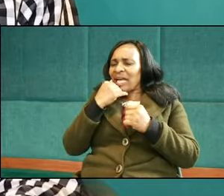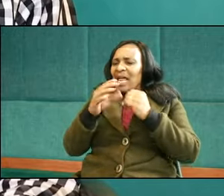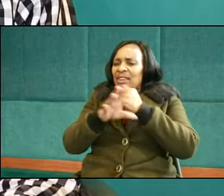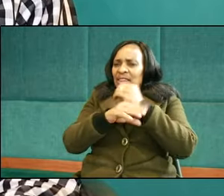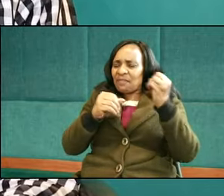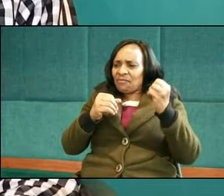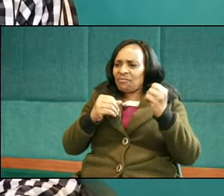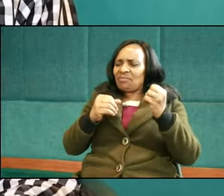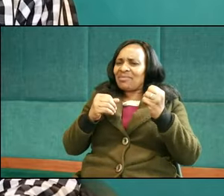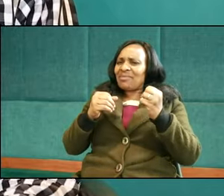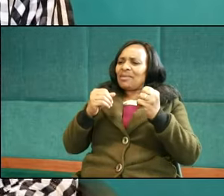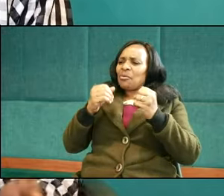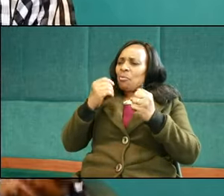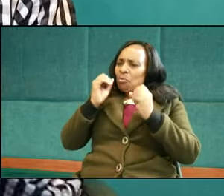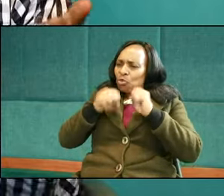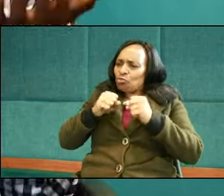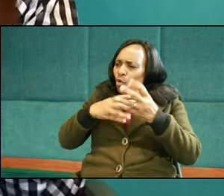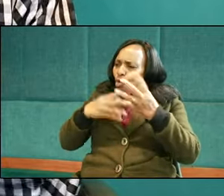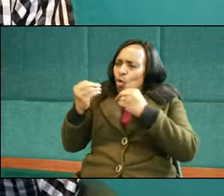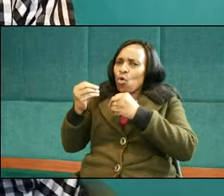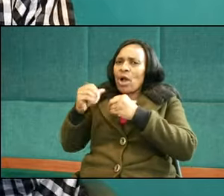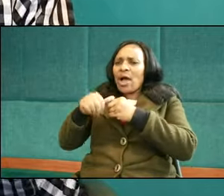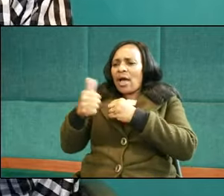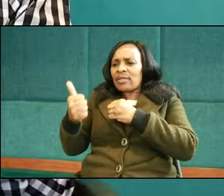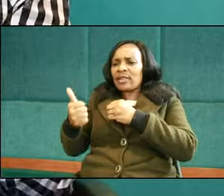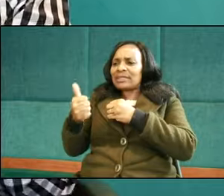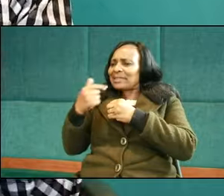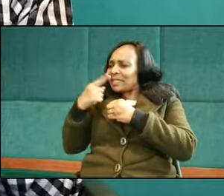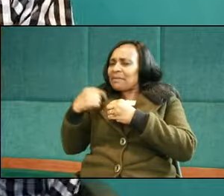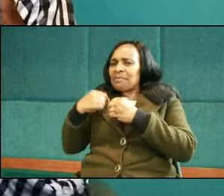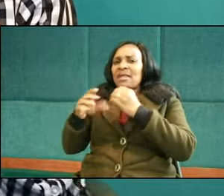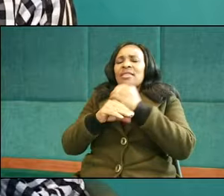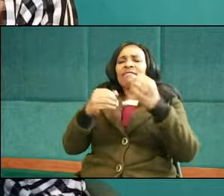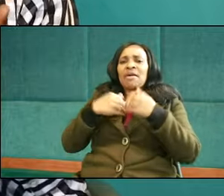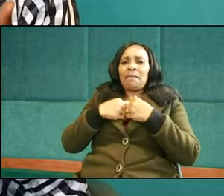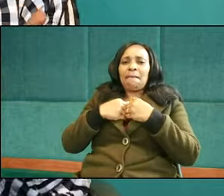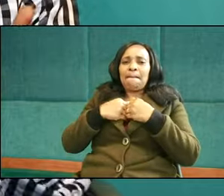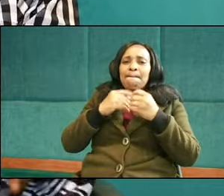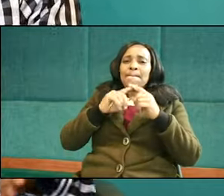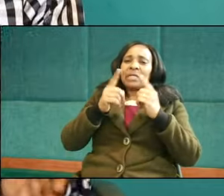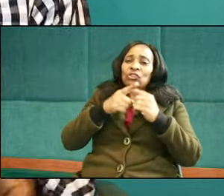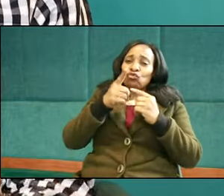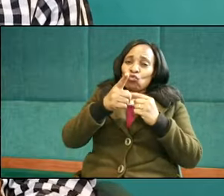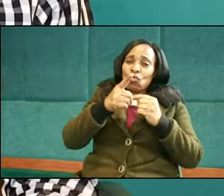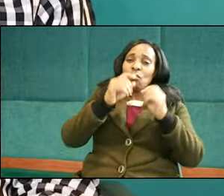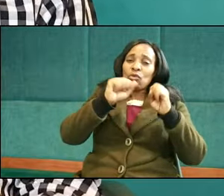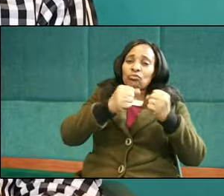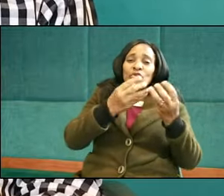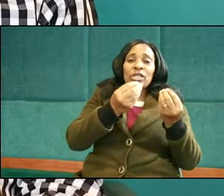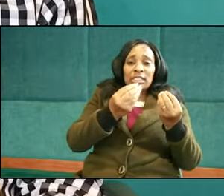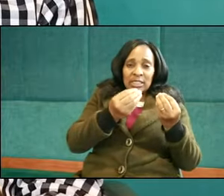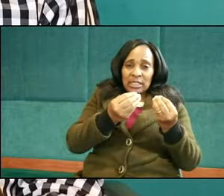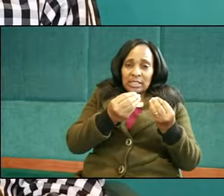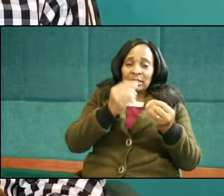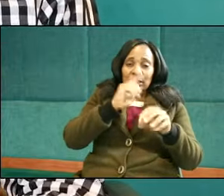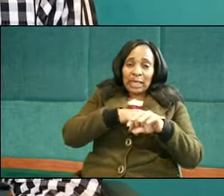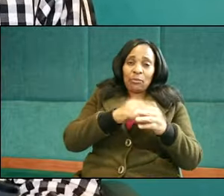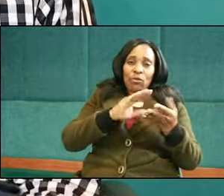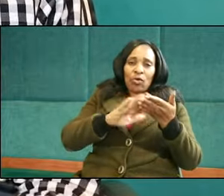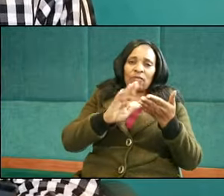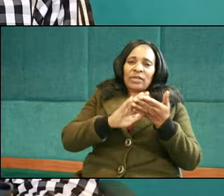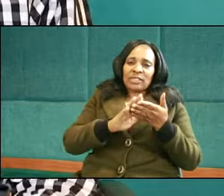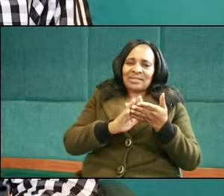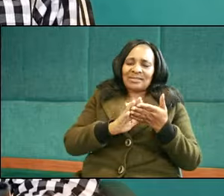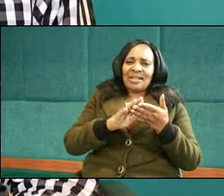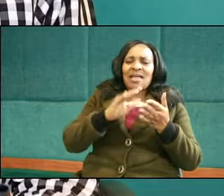that is really, really hard. Turning away from it is easier done after you have confessed it. So that's